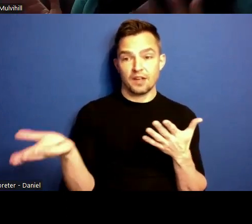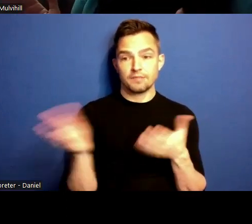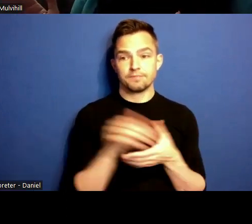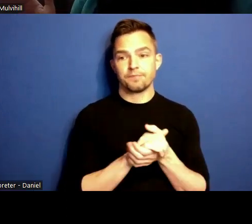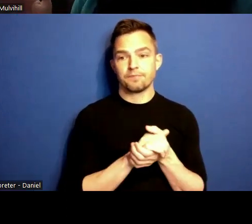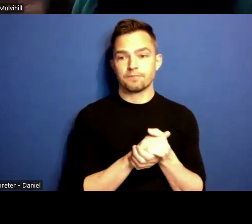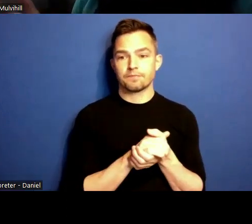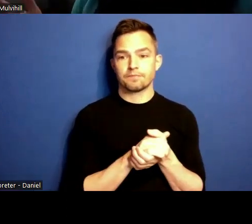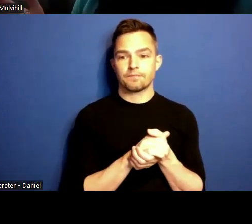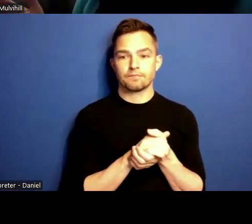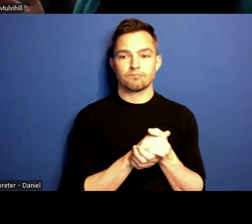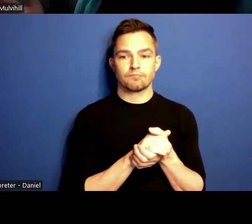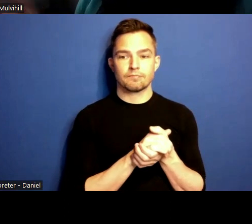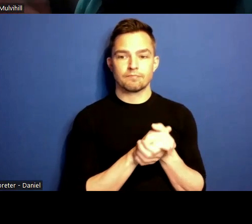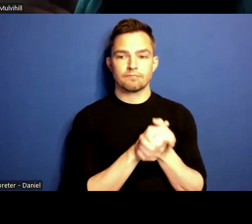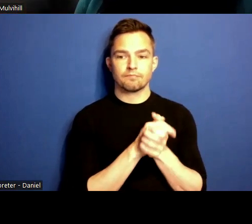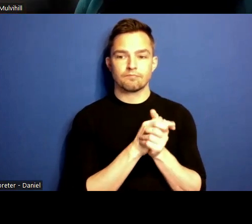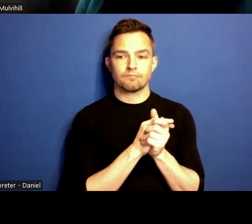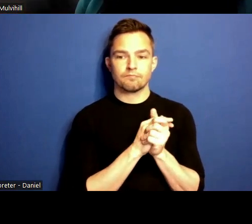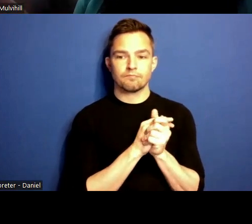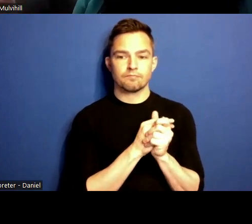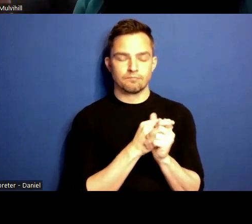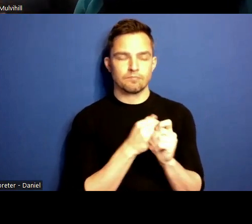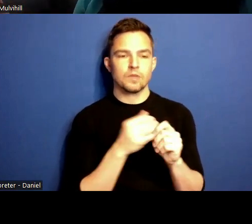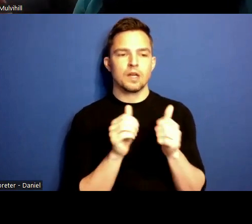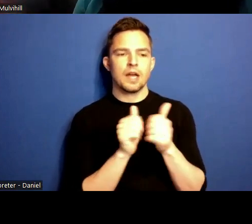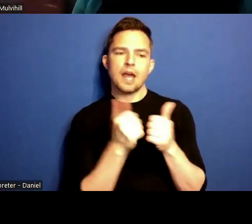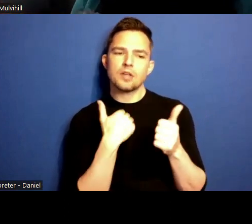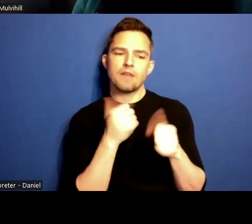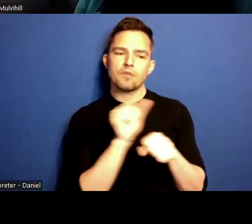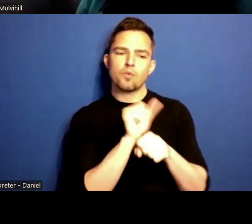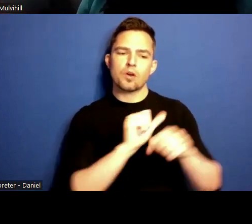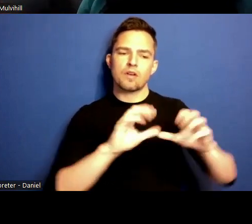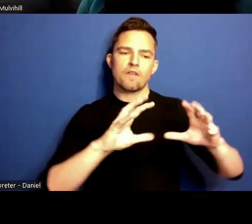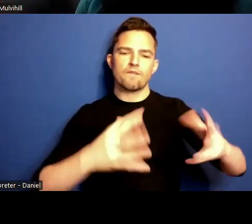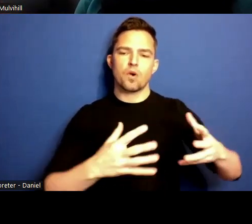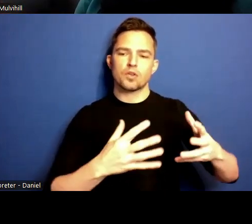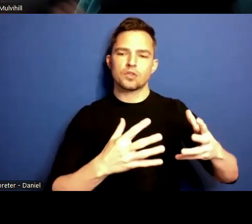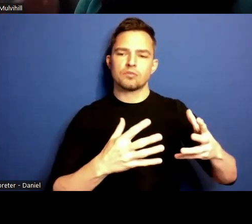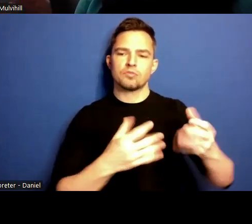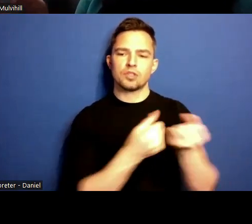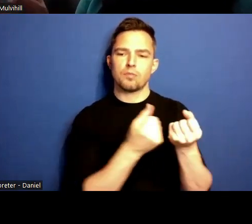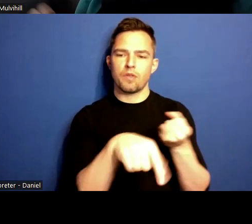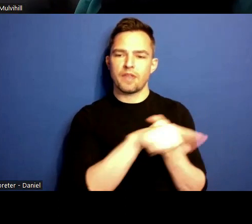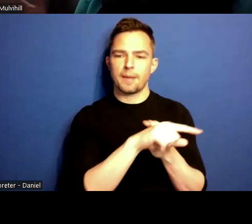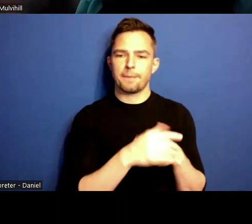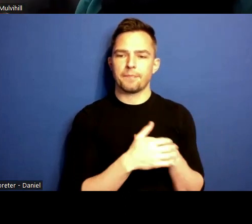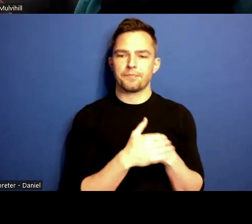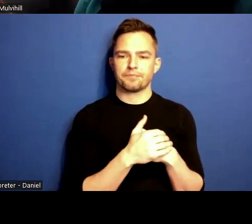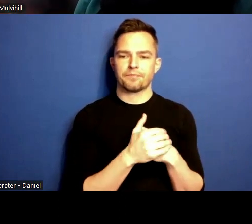but only if we have the workforce to support them, as well as